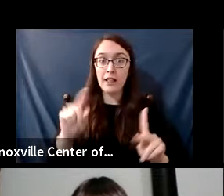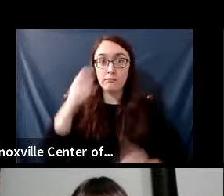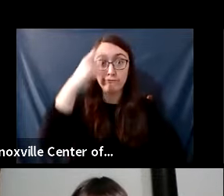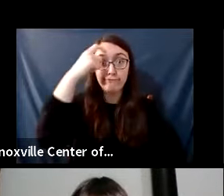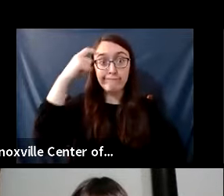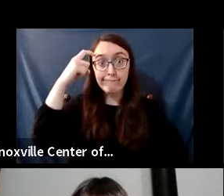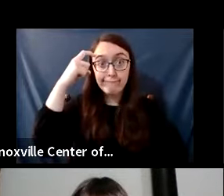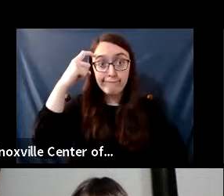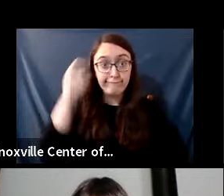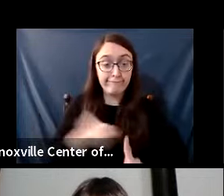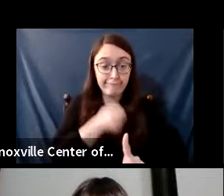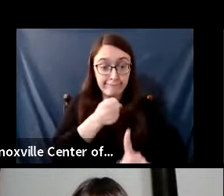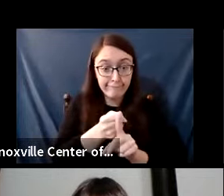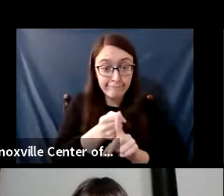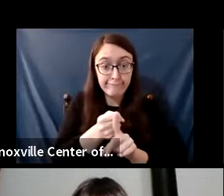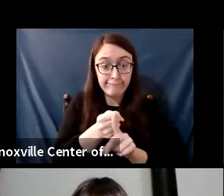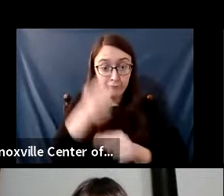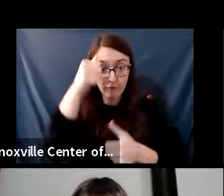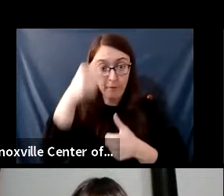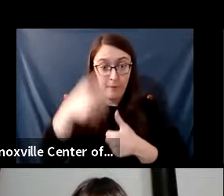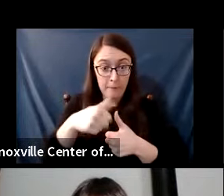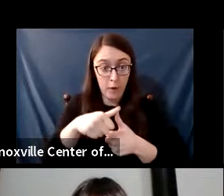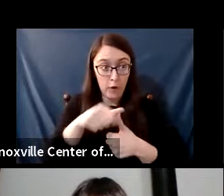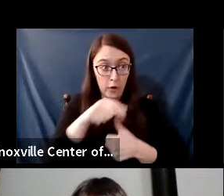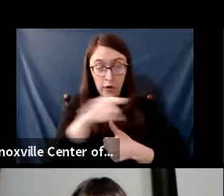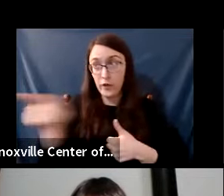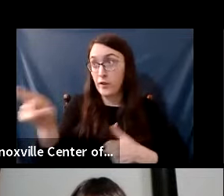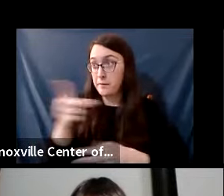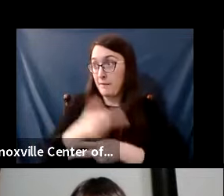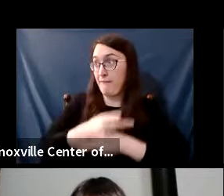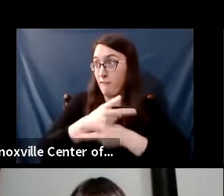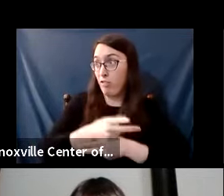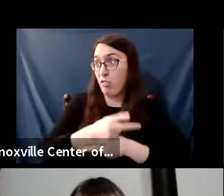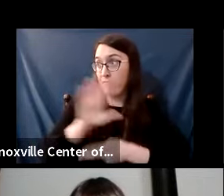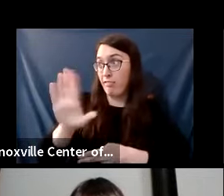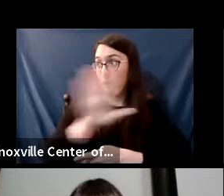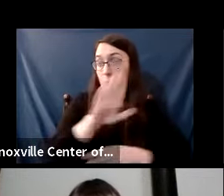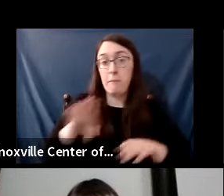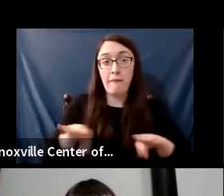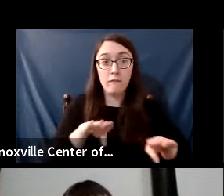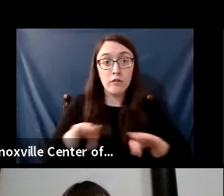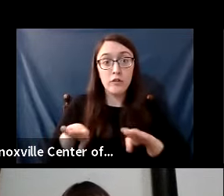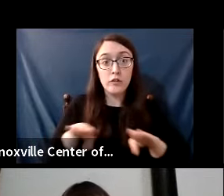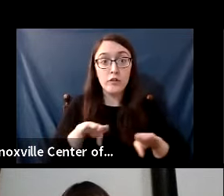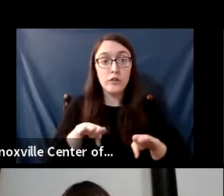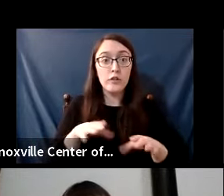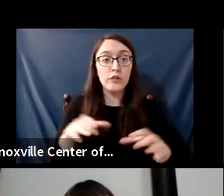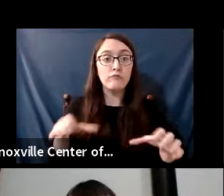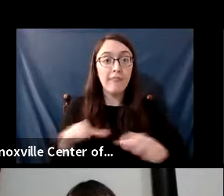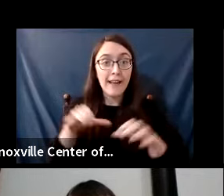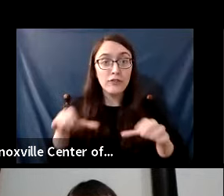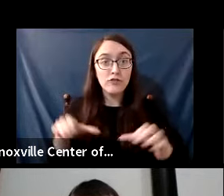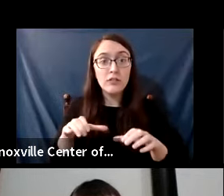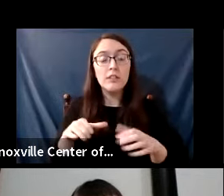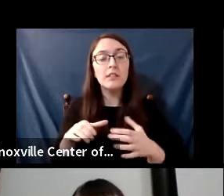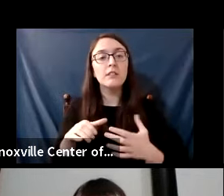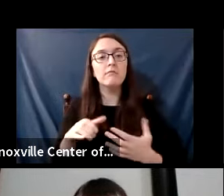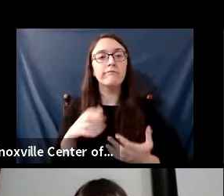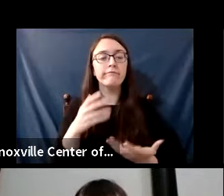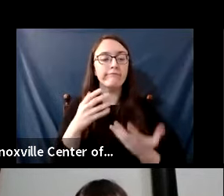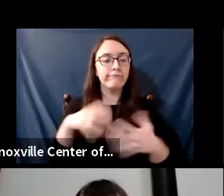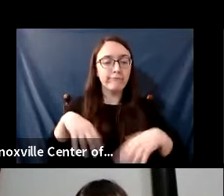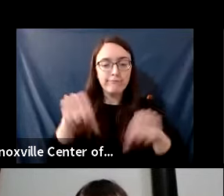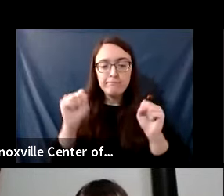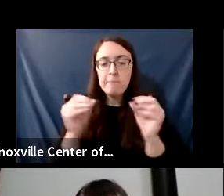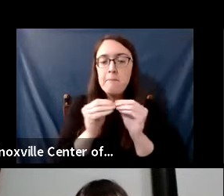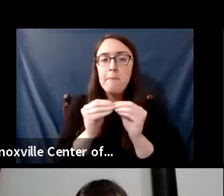time on people's behavior and in terms of how the precautions that they took.